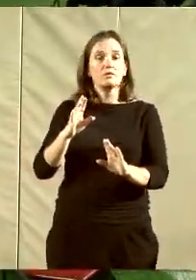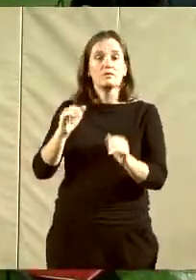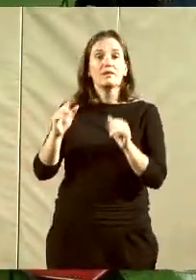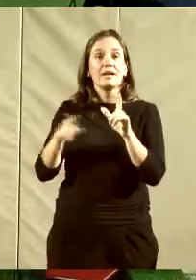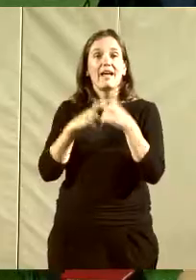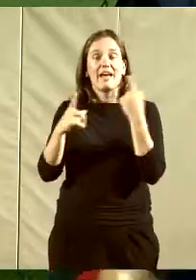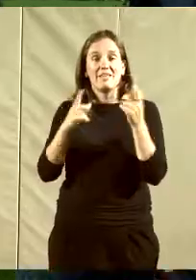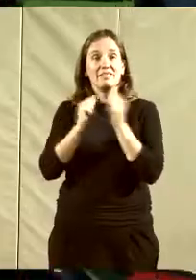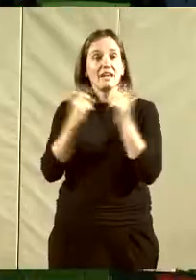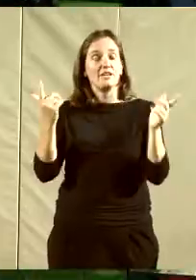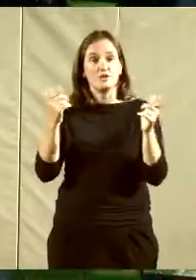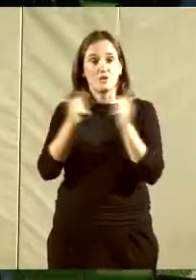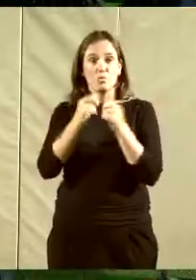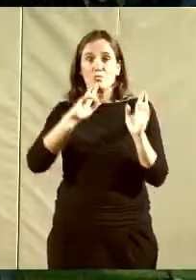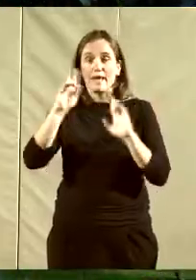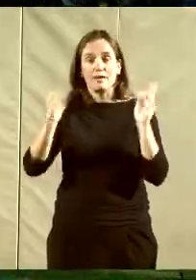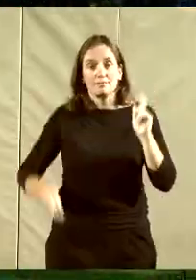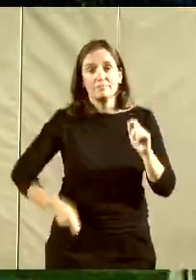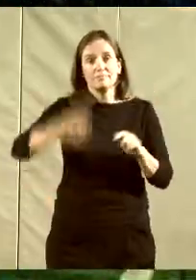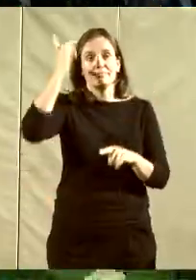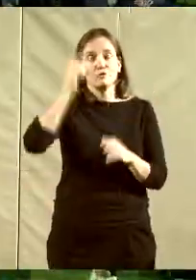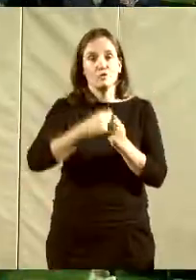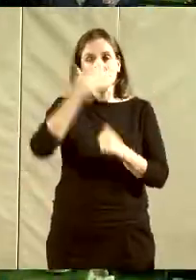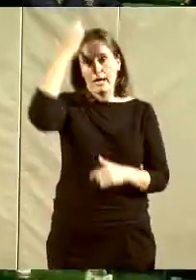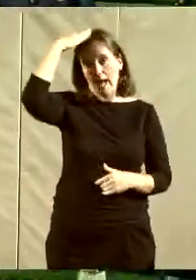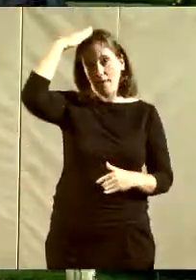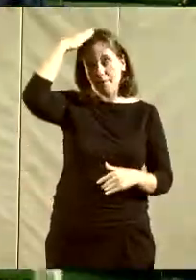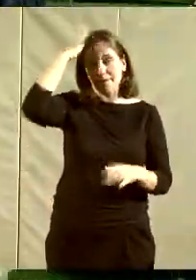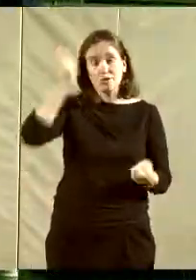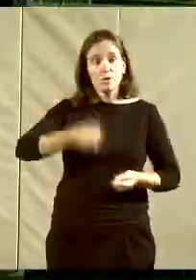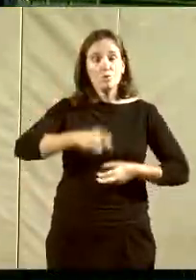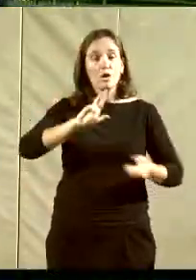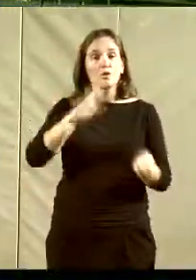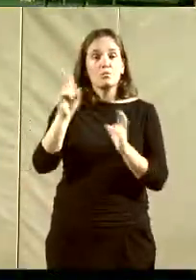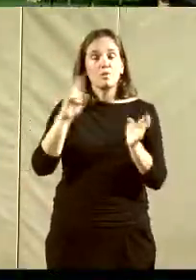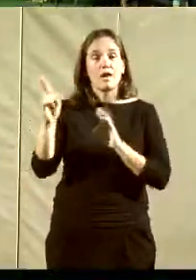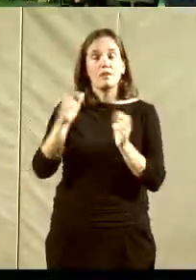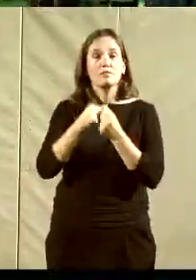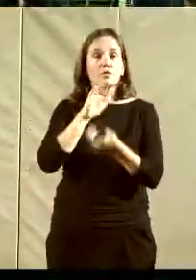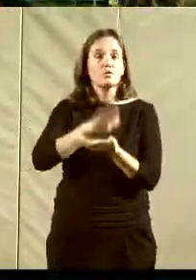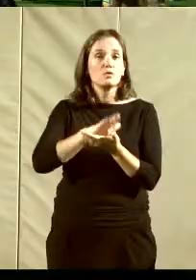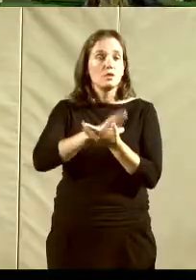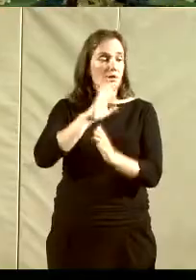your cap. Let's get ready, our alma mater.